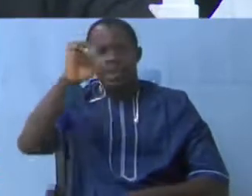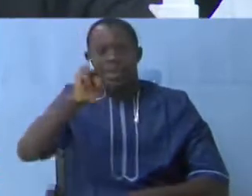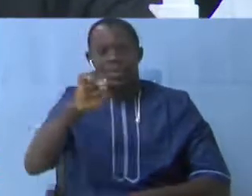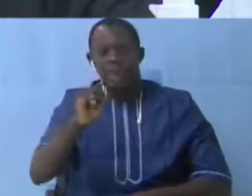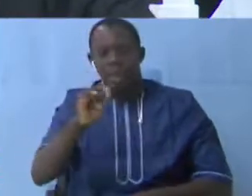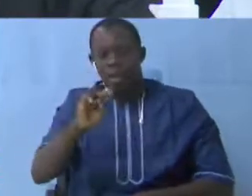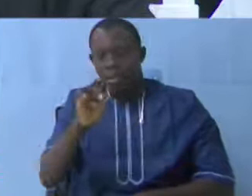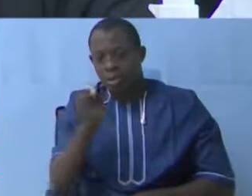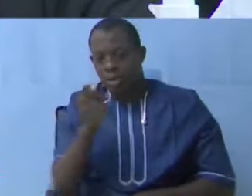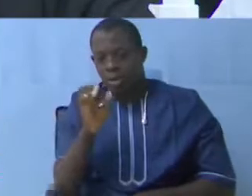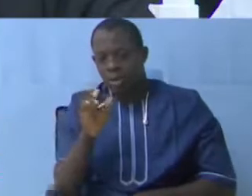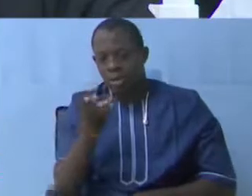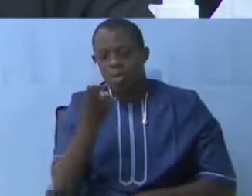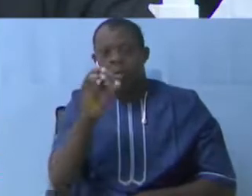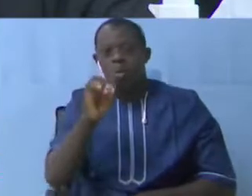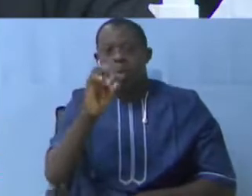Senghor.